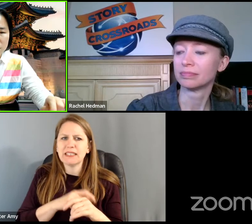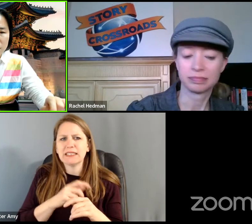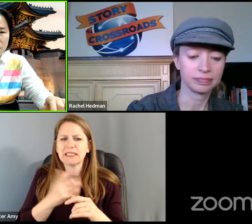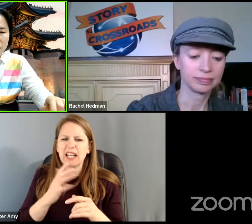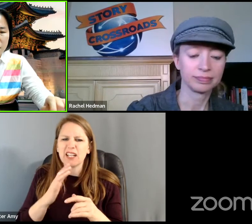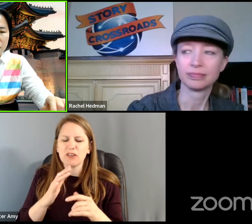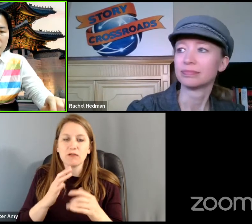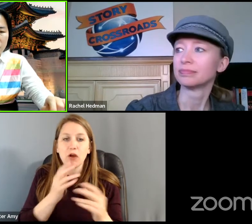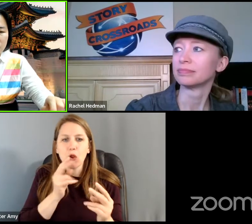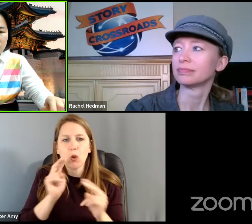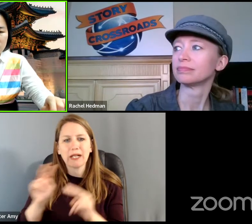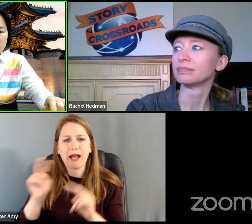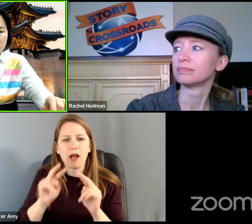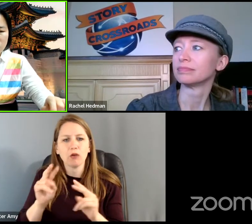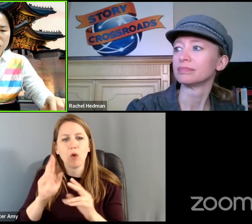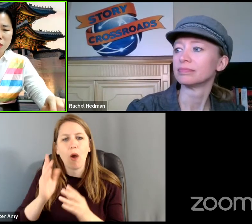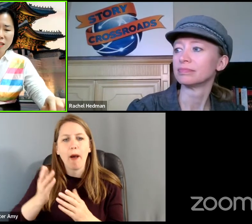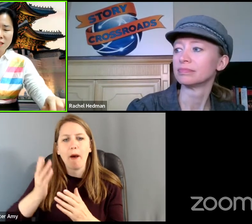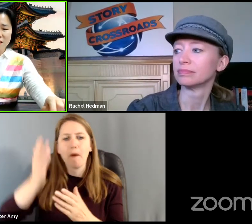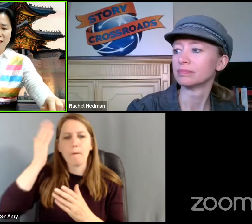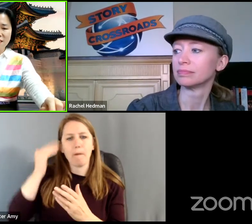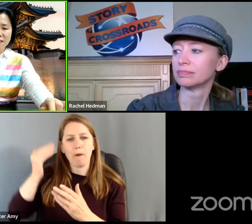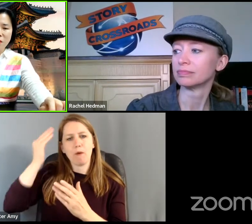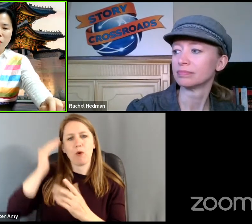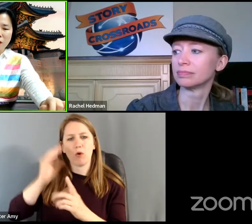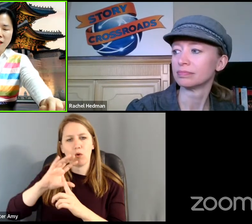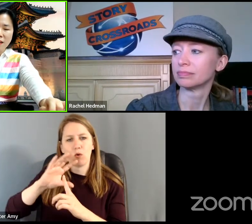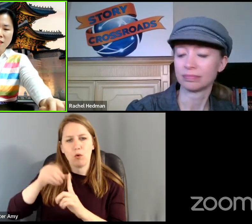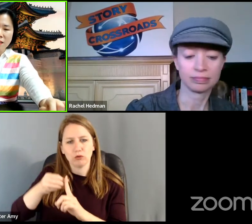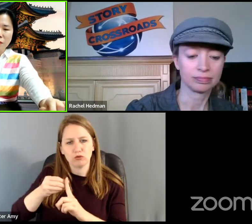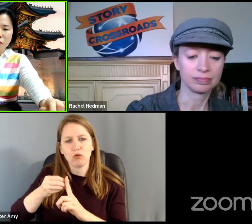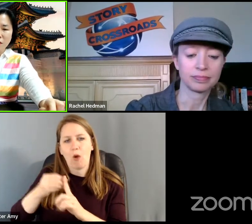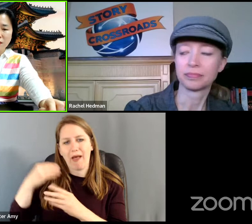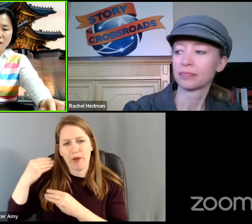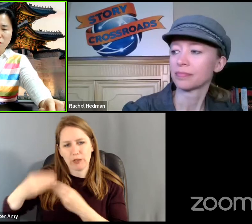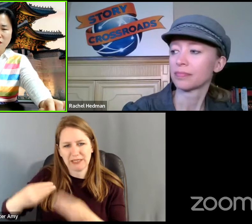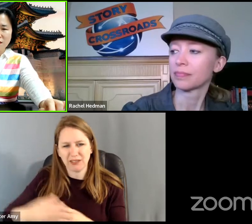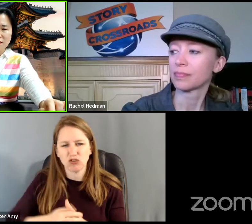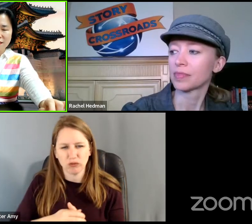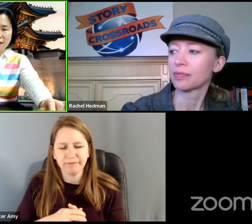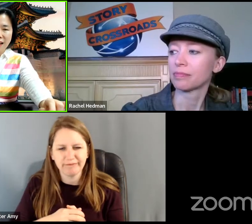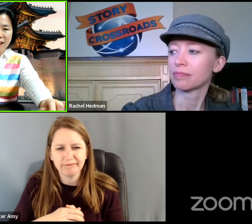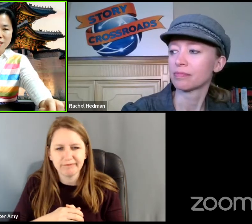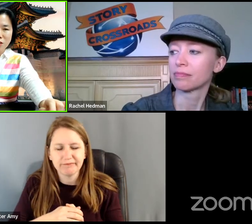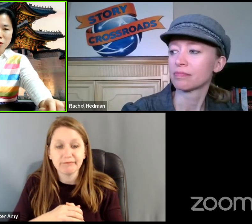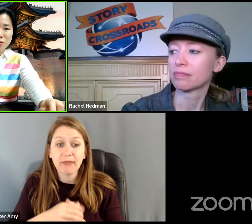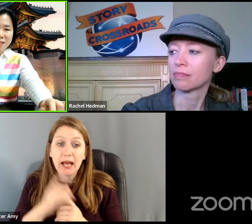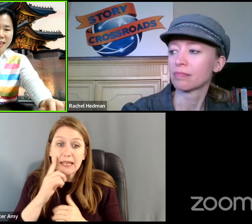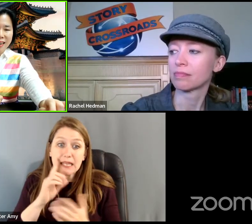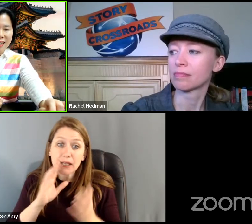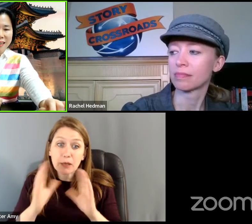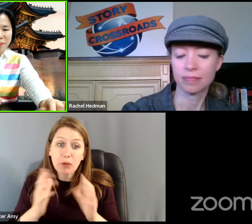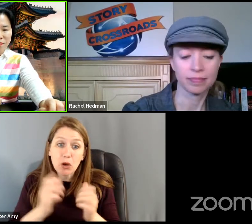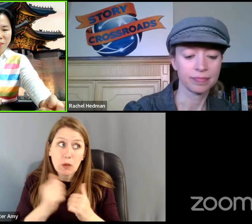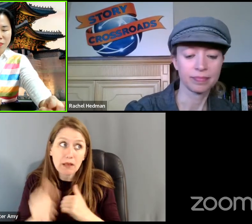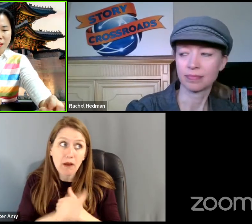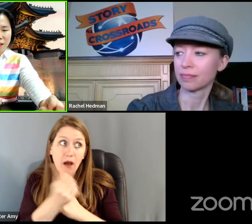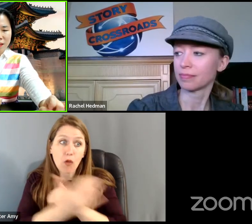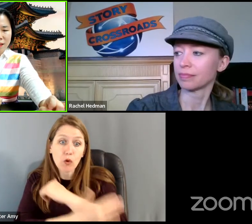heritage. Compared to United States or other foreign countries, I should